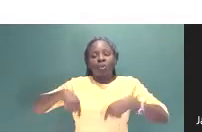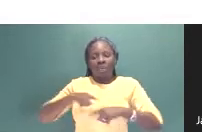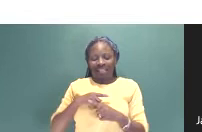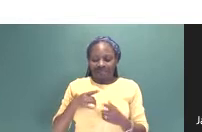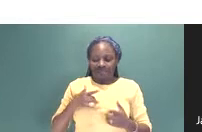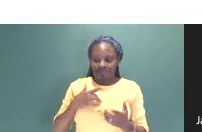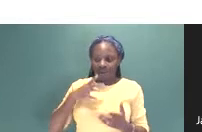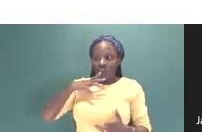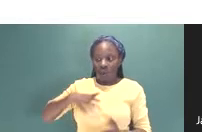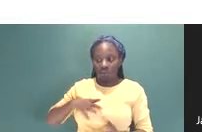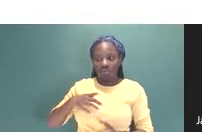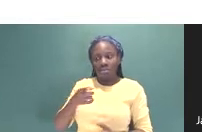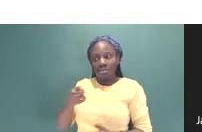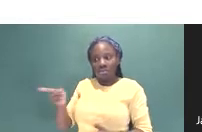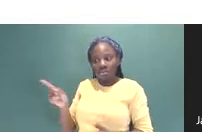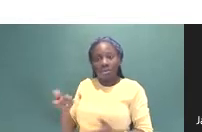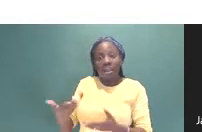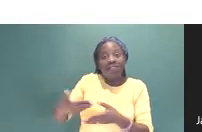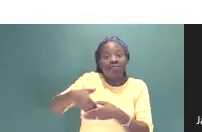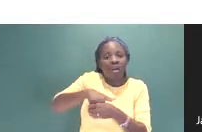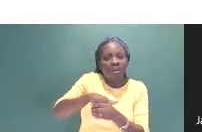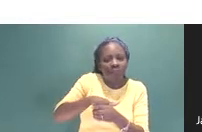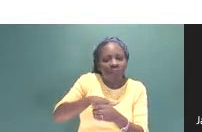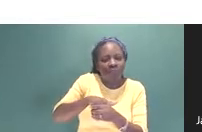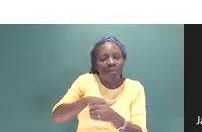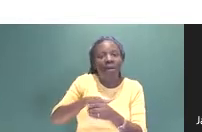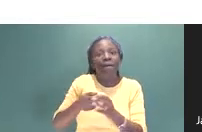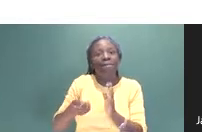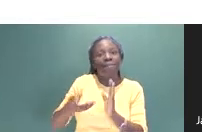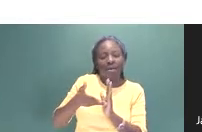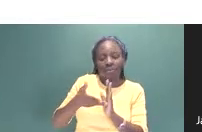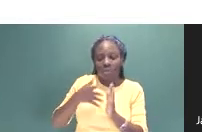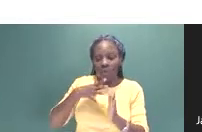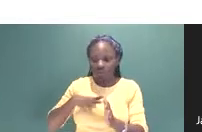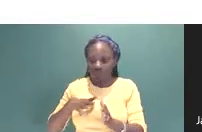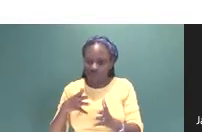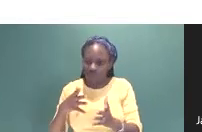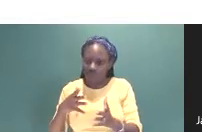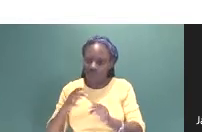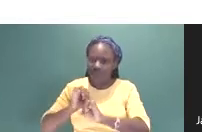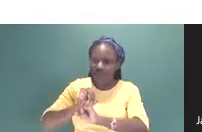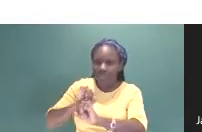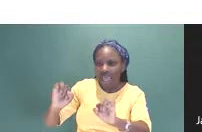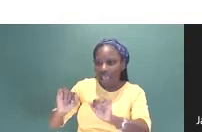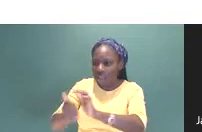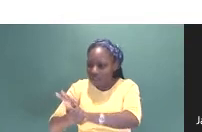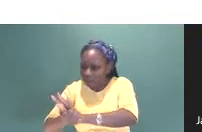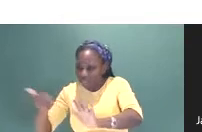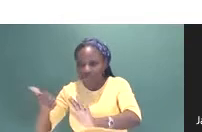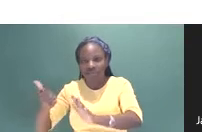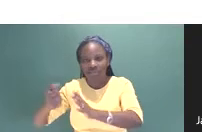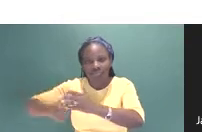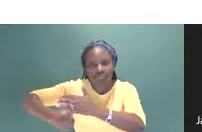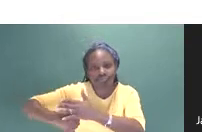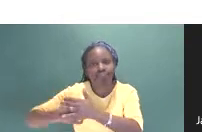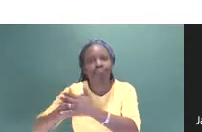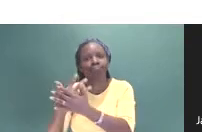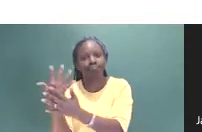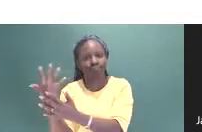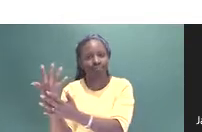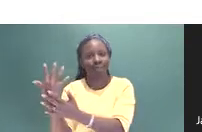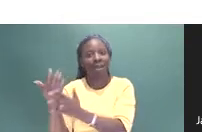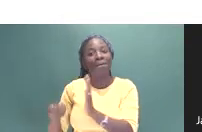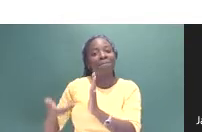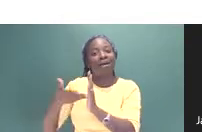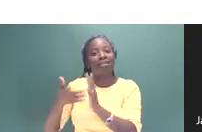them involved, but we saw this as an opportunity to try and develop their capacity. And also we very much recognised that